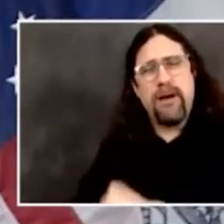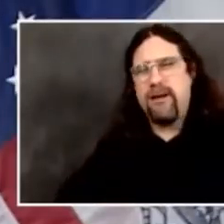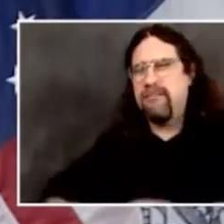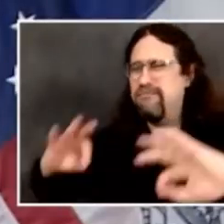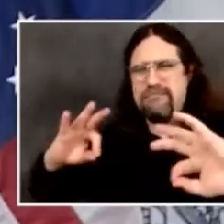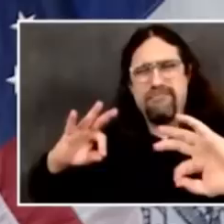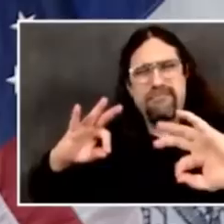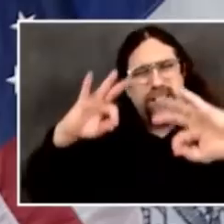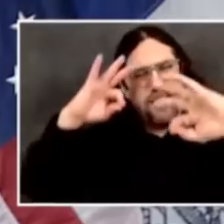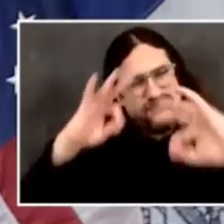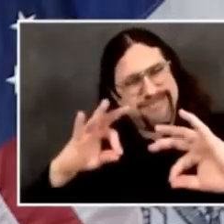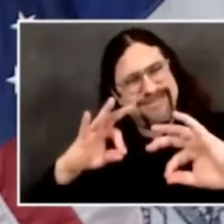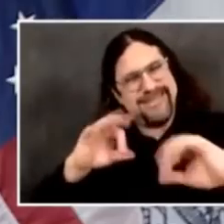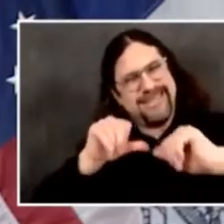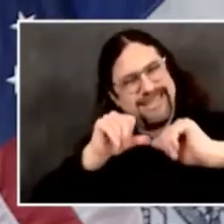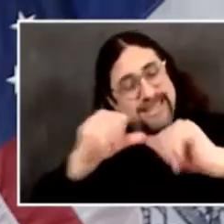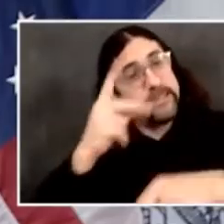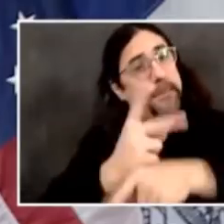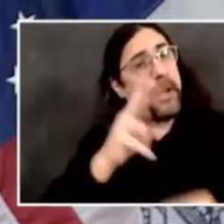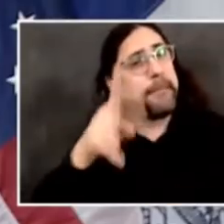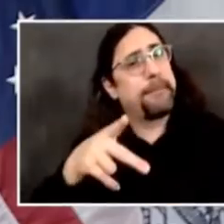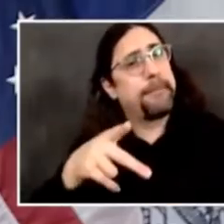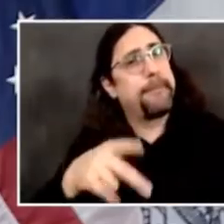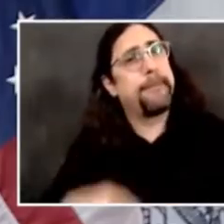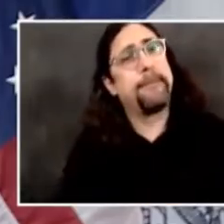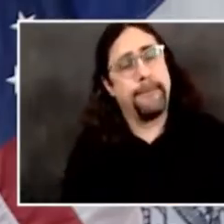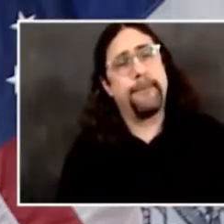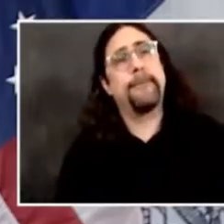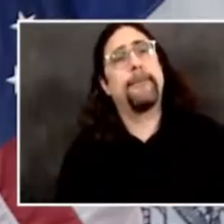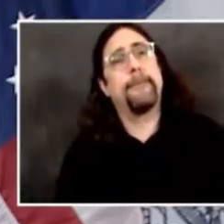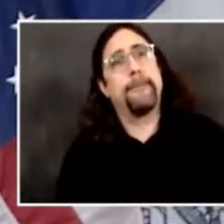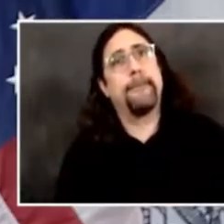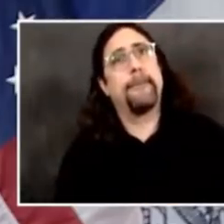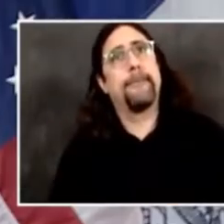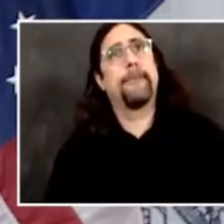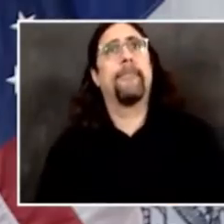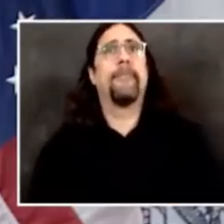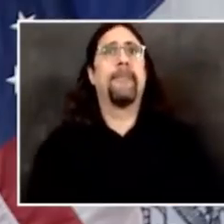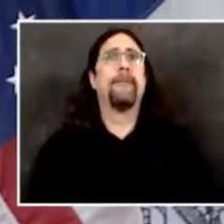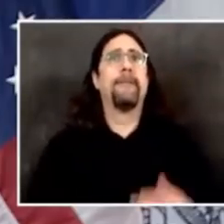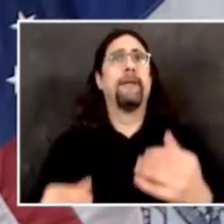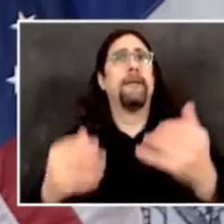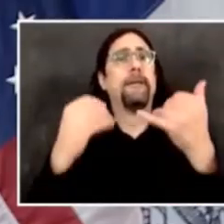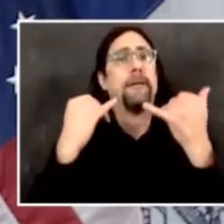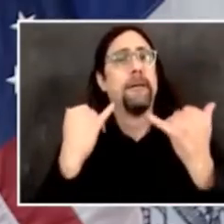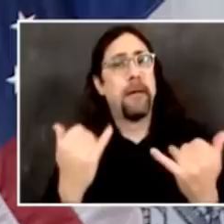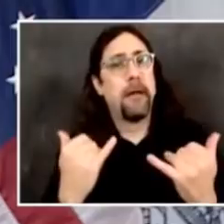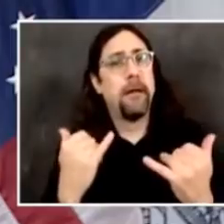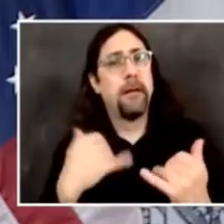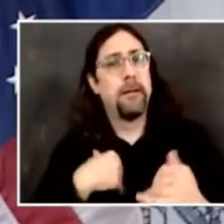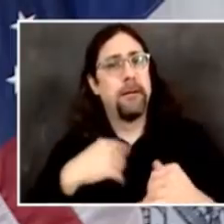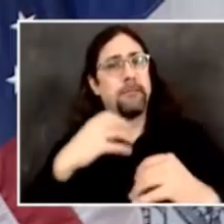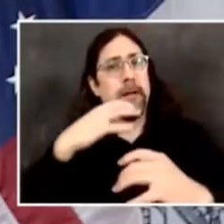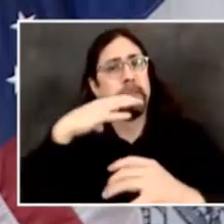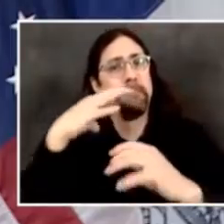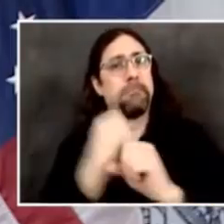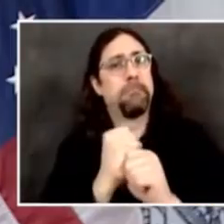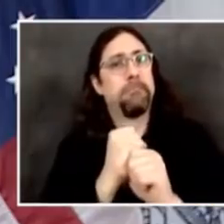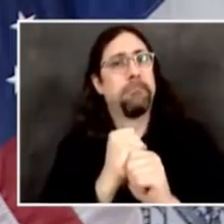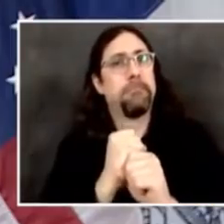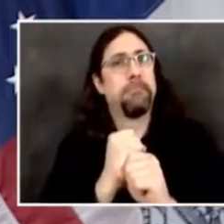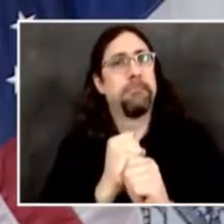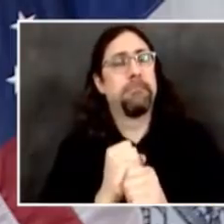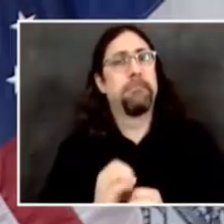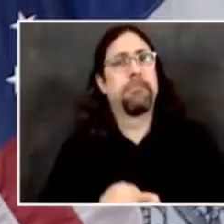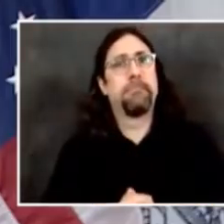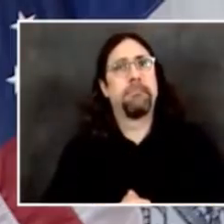So, as I close, I want you to sort of do a small